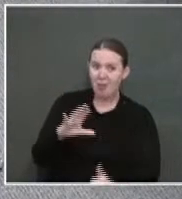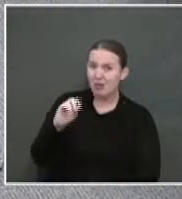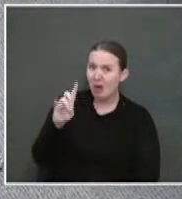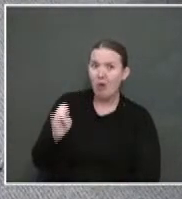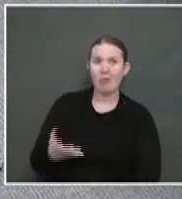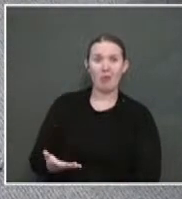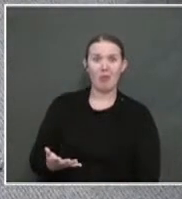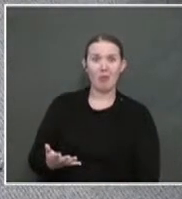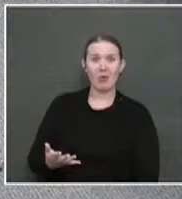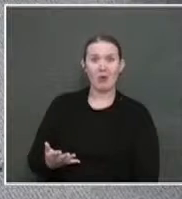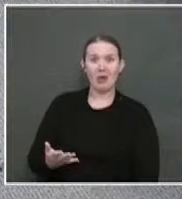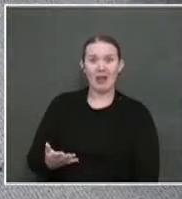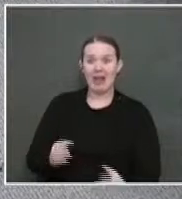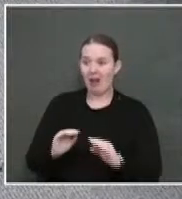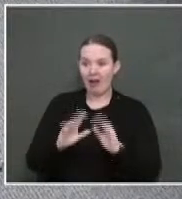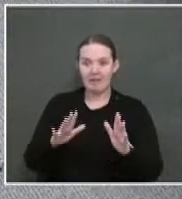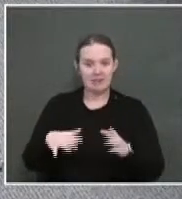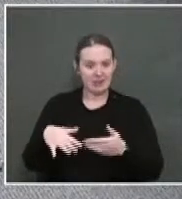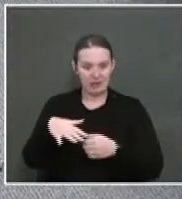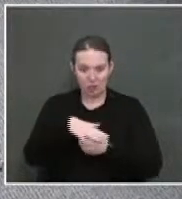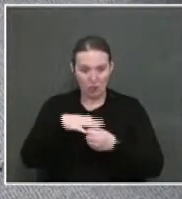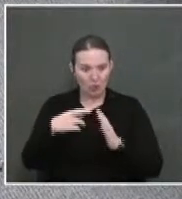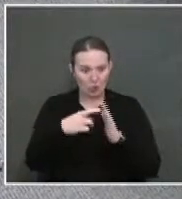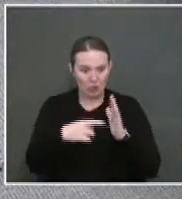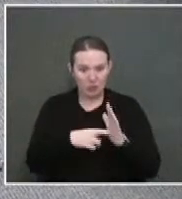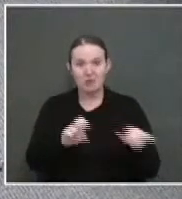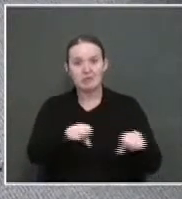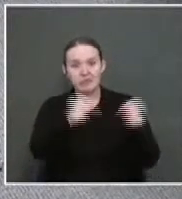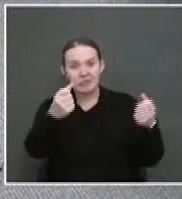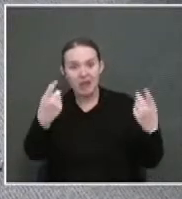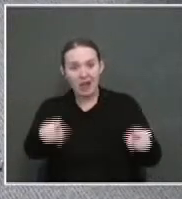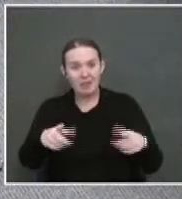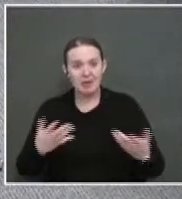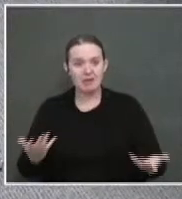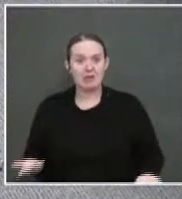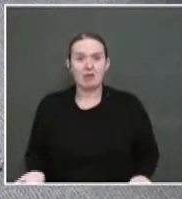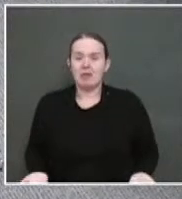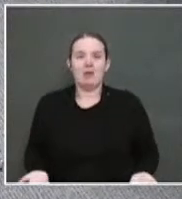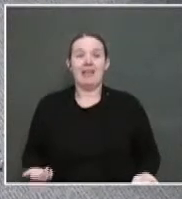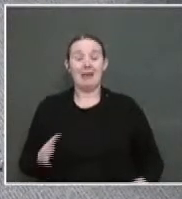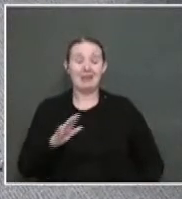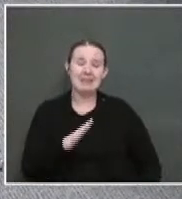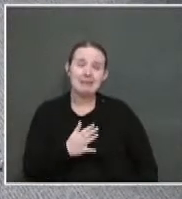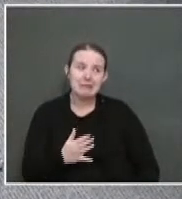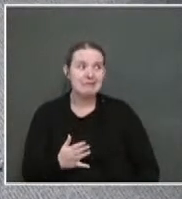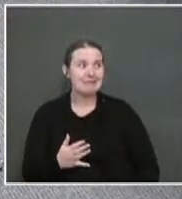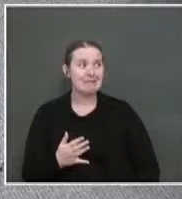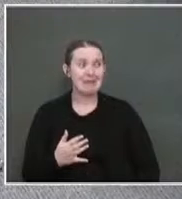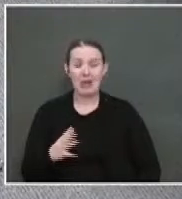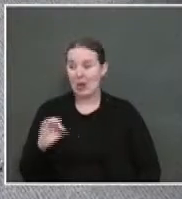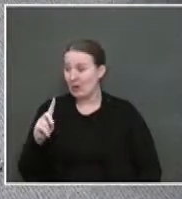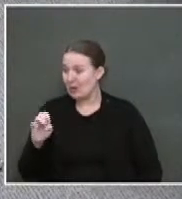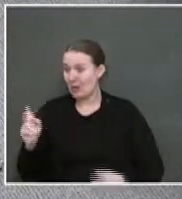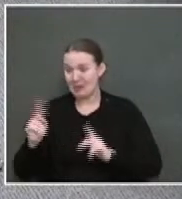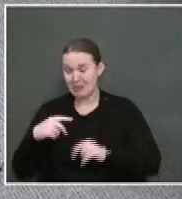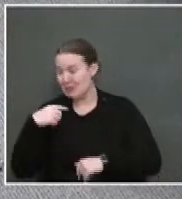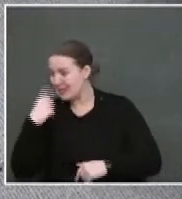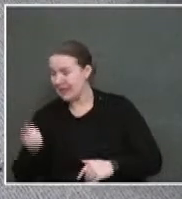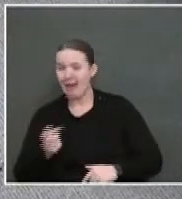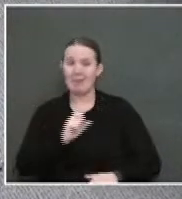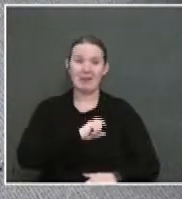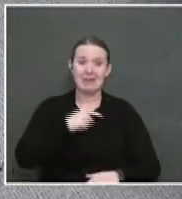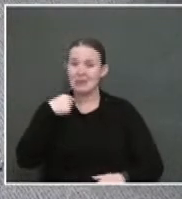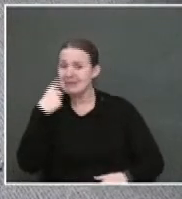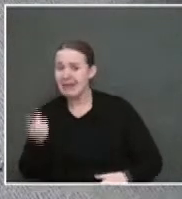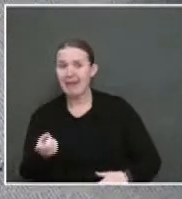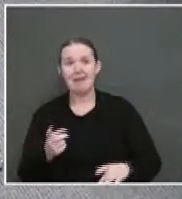or a clear violation of some ordinance, and we have to say, listen, we're telling our code people, we're telling